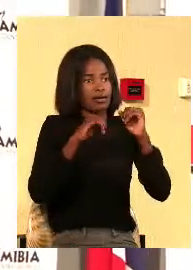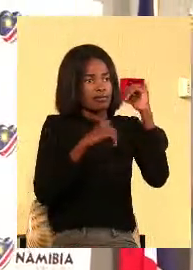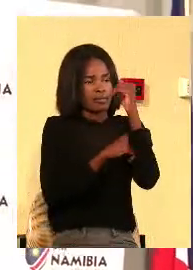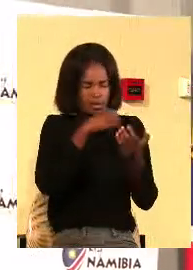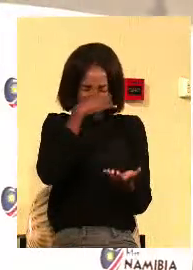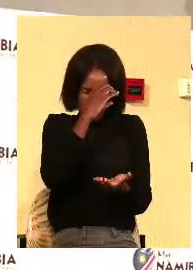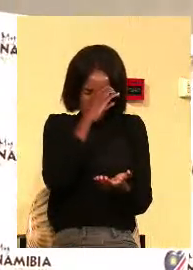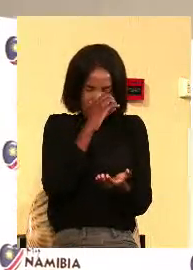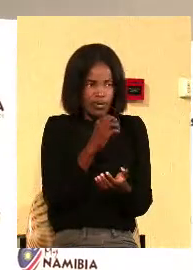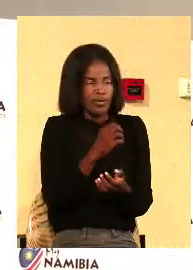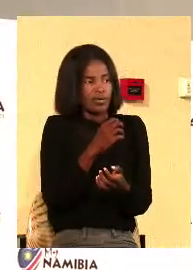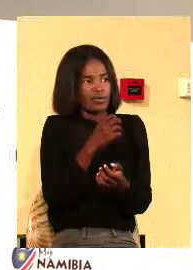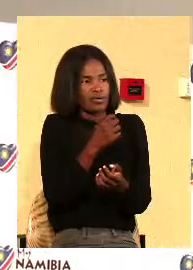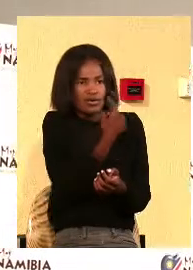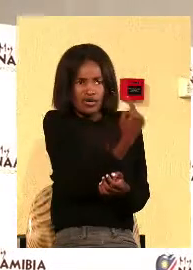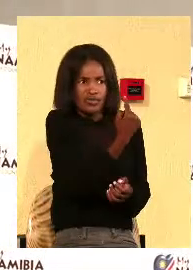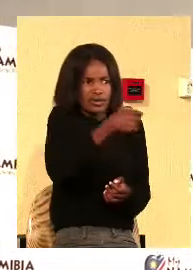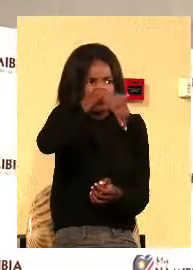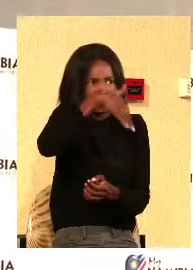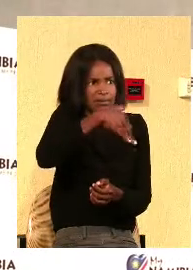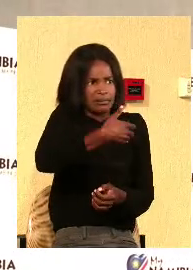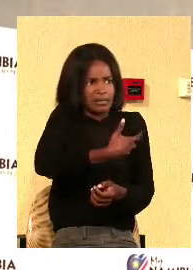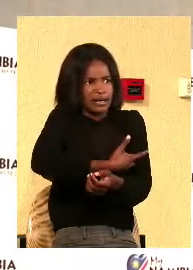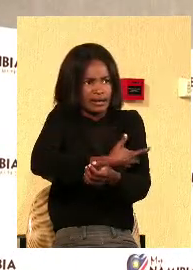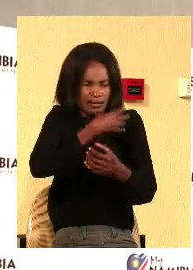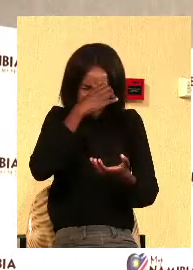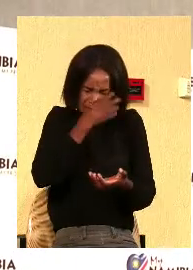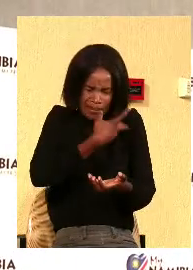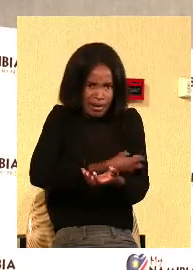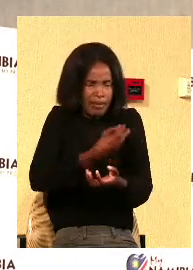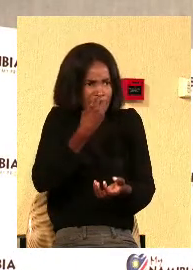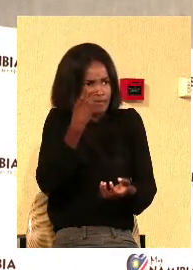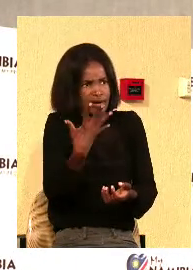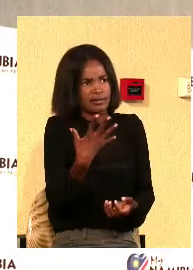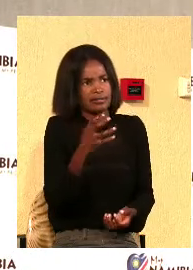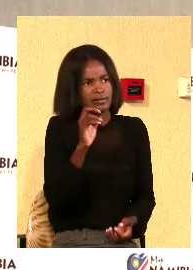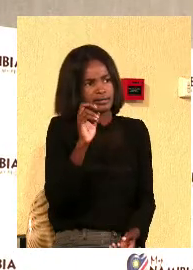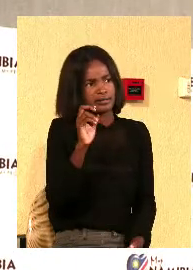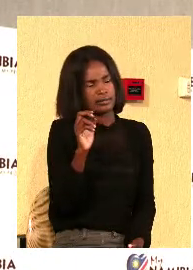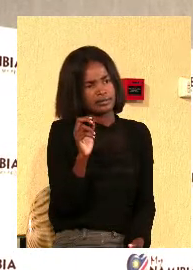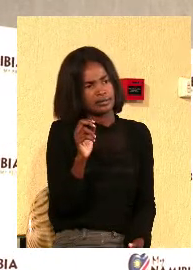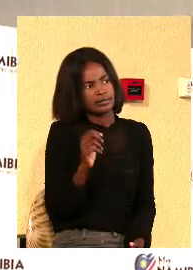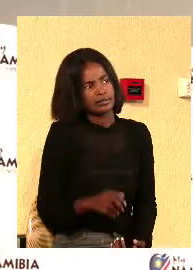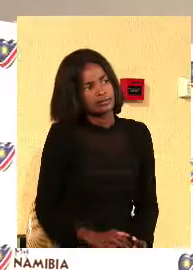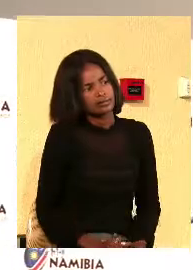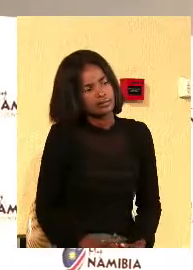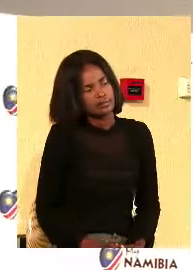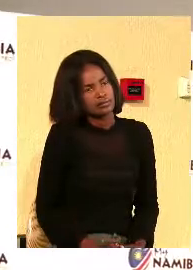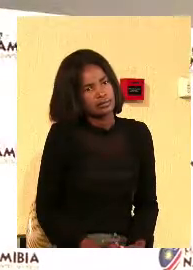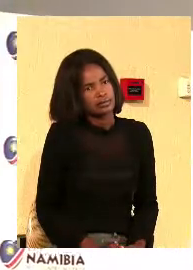of COVID-19 in Namibia were tested through the NIP. Yeah.